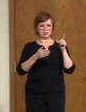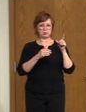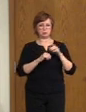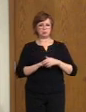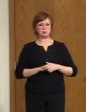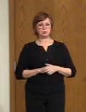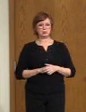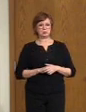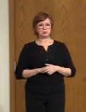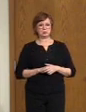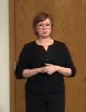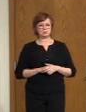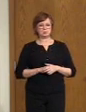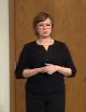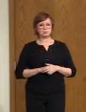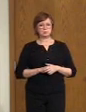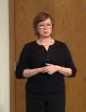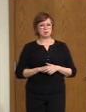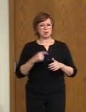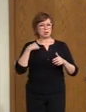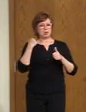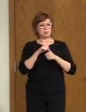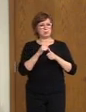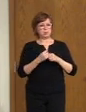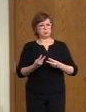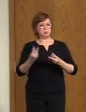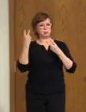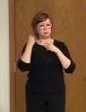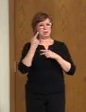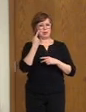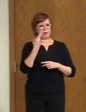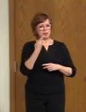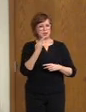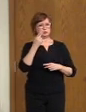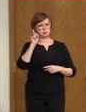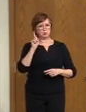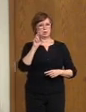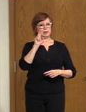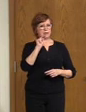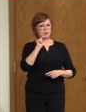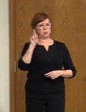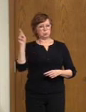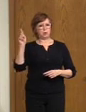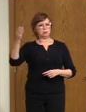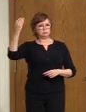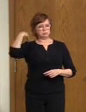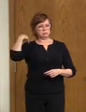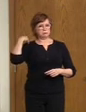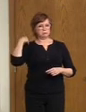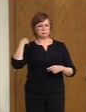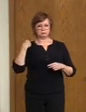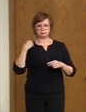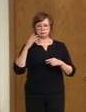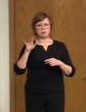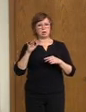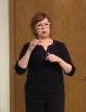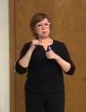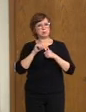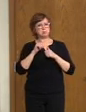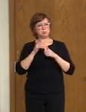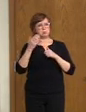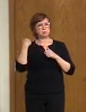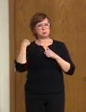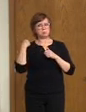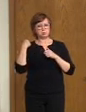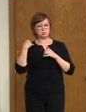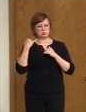Shahab. Yeah, I can also just think back of the H1N1 times, where sometimes on very short notice, we just have